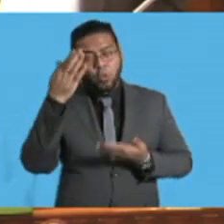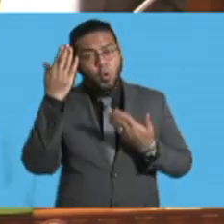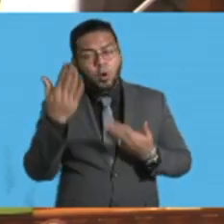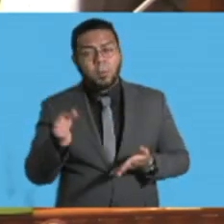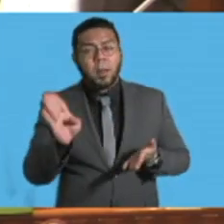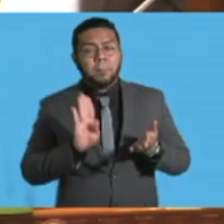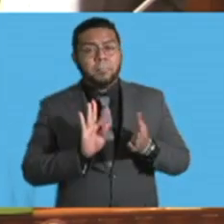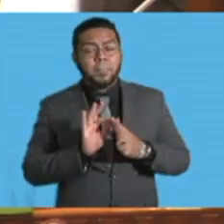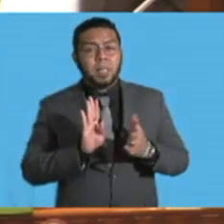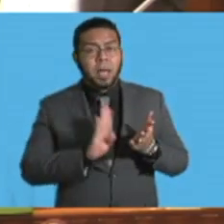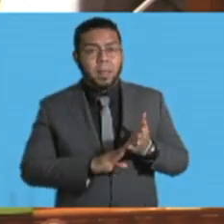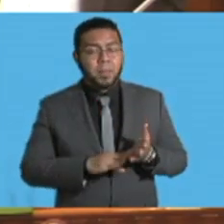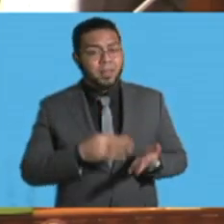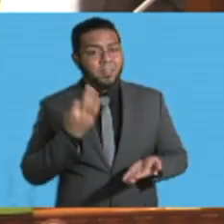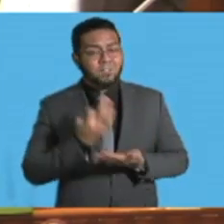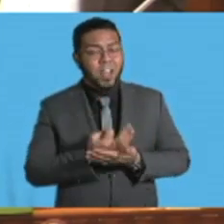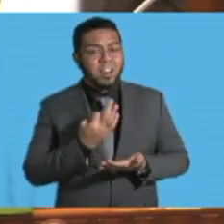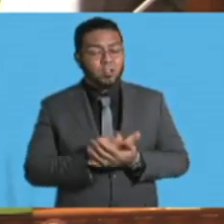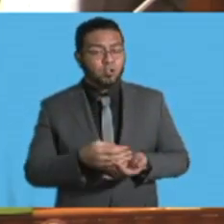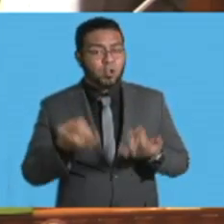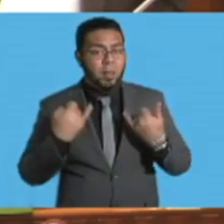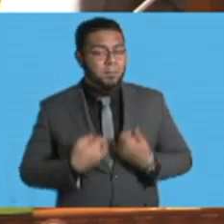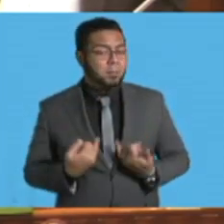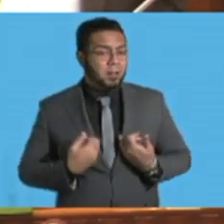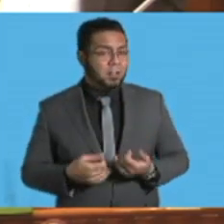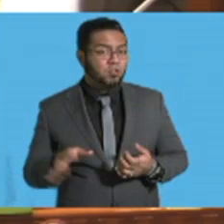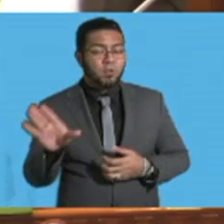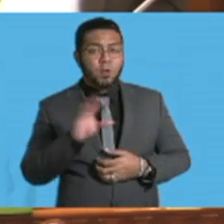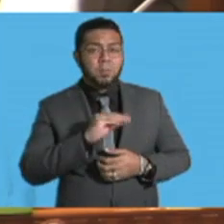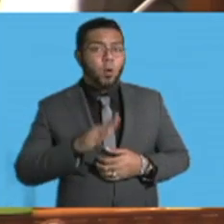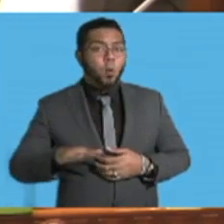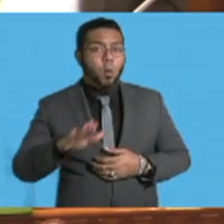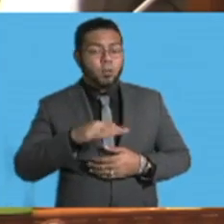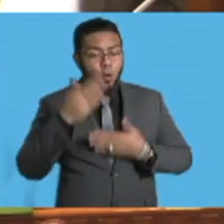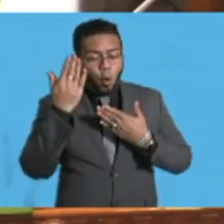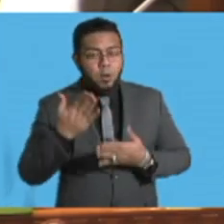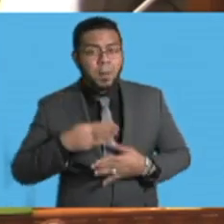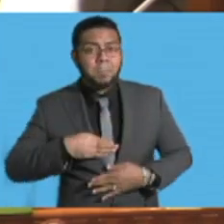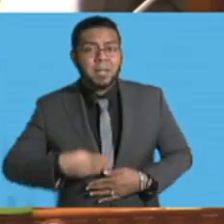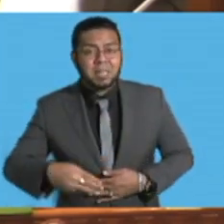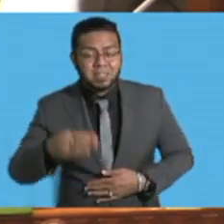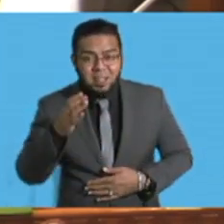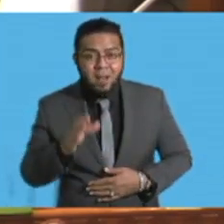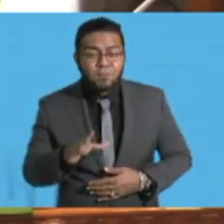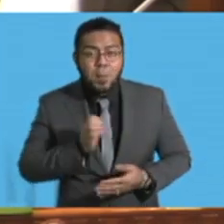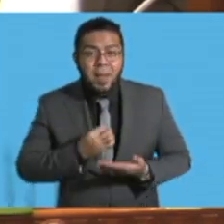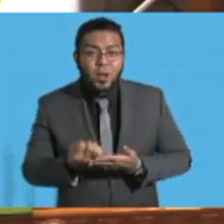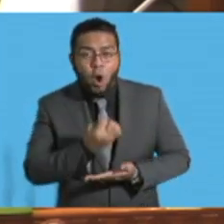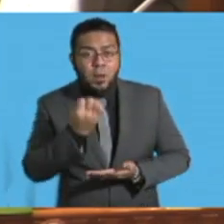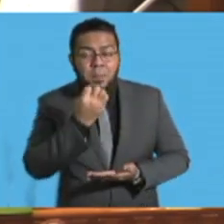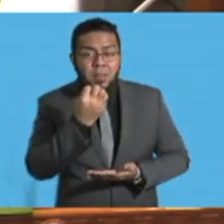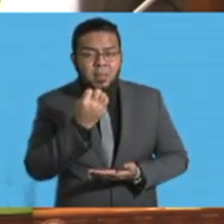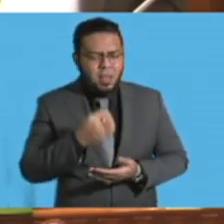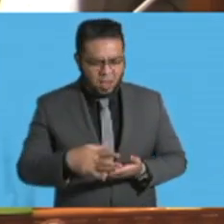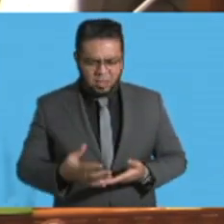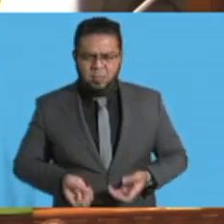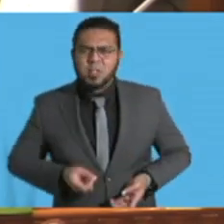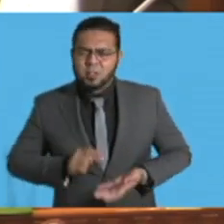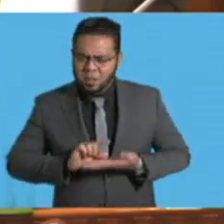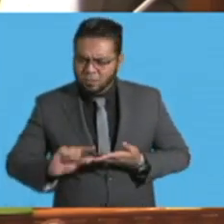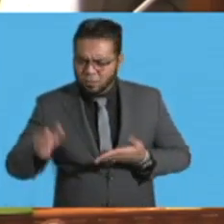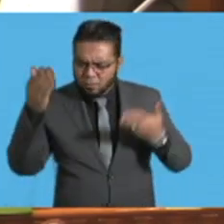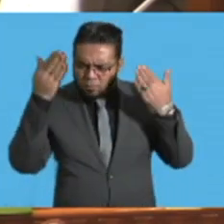Minister, together with the financial implementation from Honorable Minister for Economy, has always given utmost priority